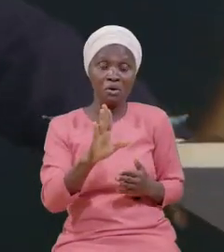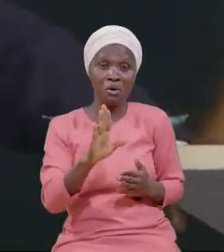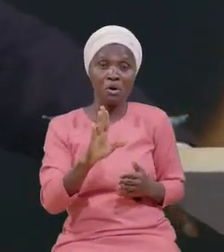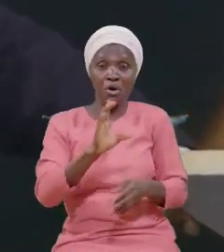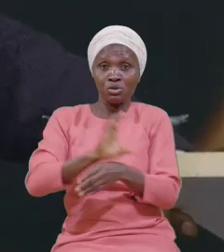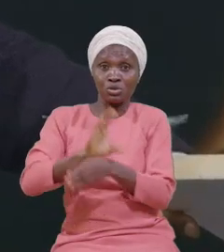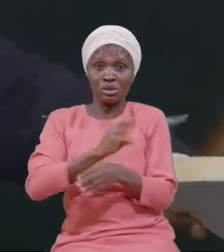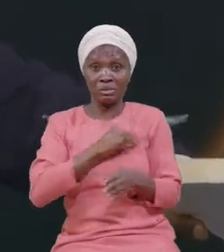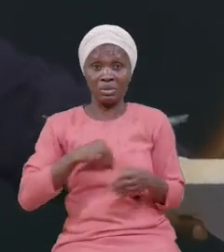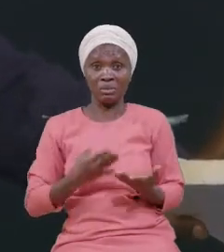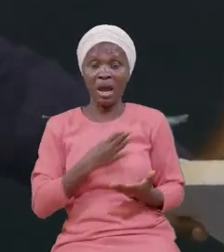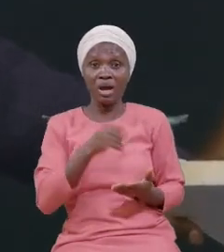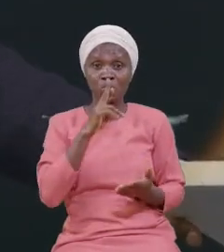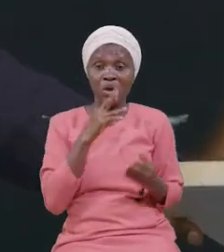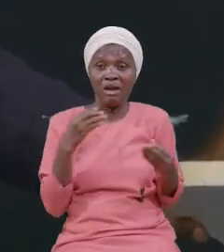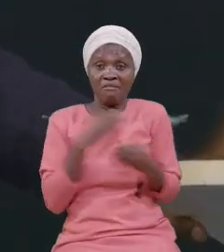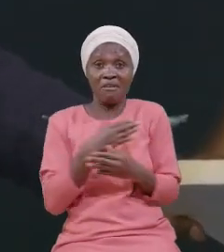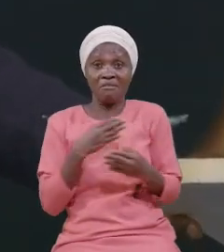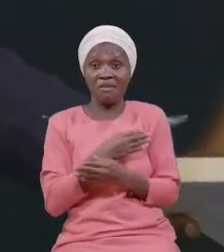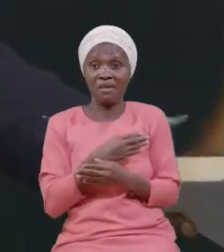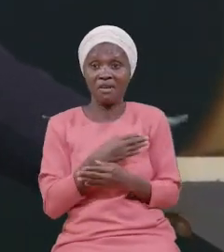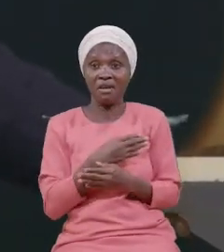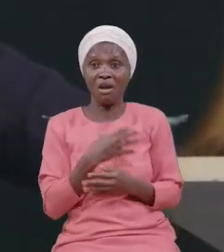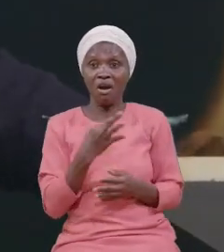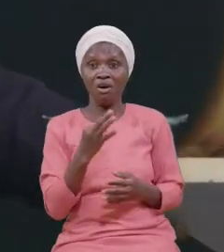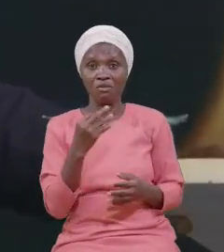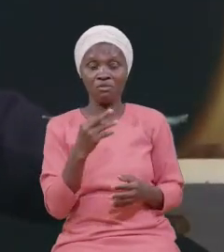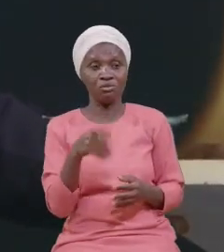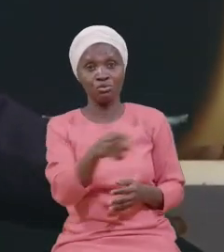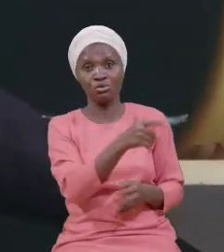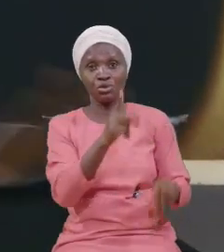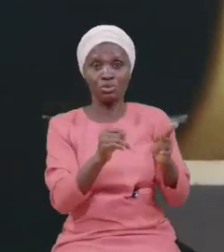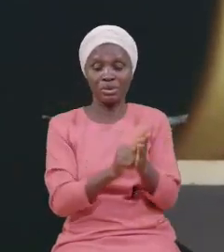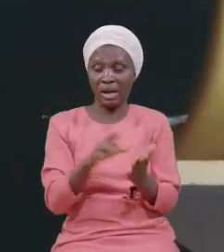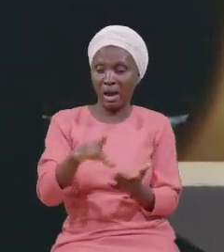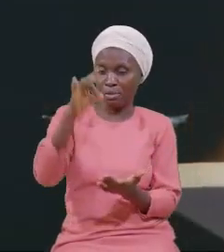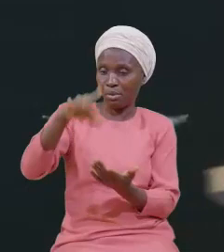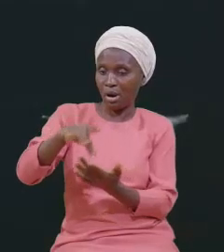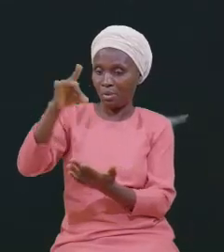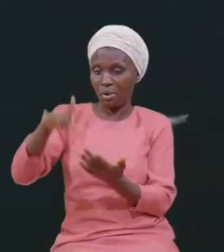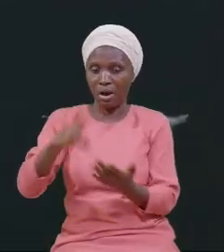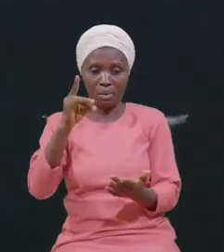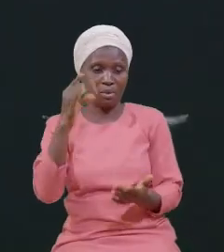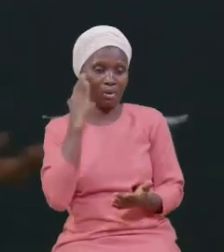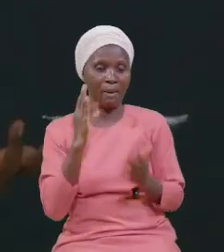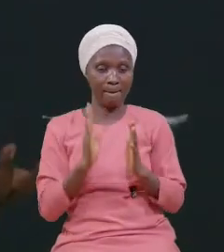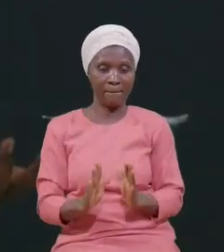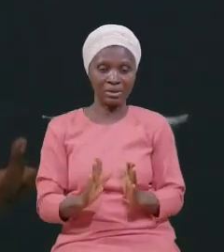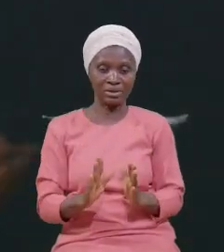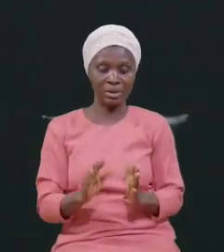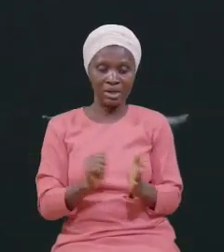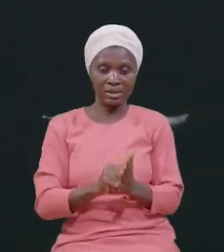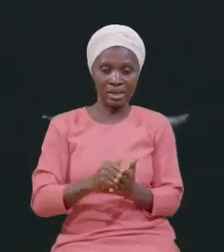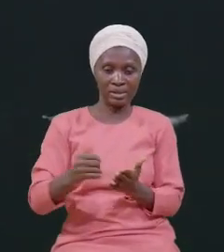makers, those who appoint pastors, employ pastors, pay pastors, if you're